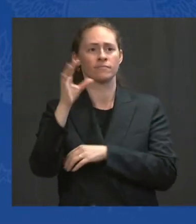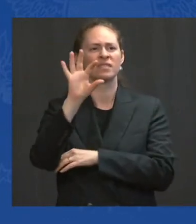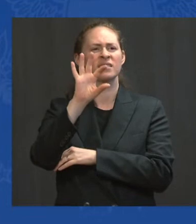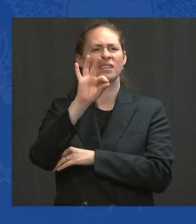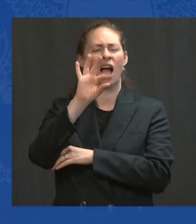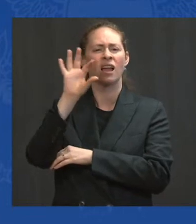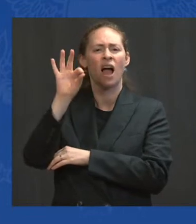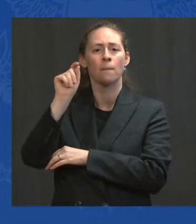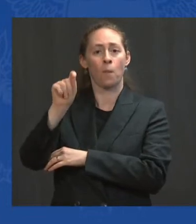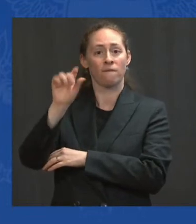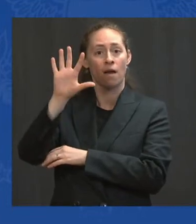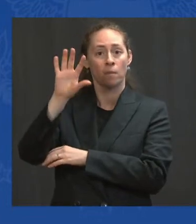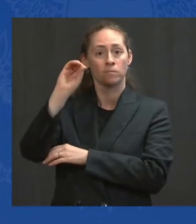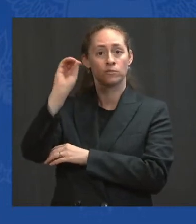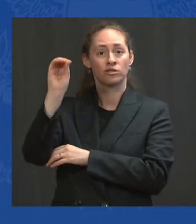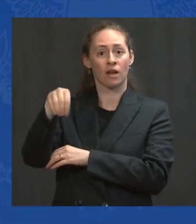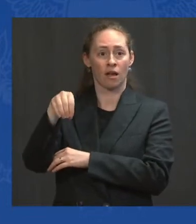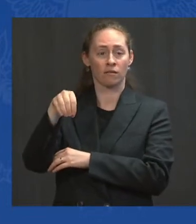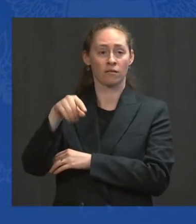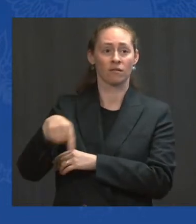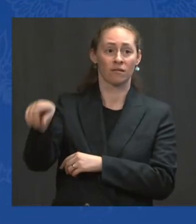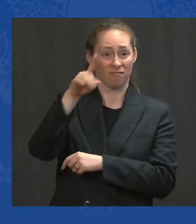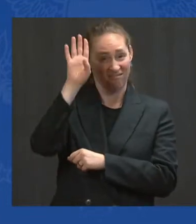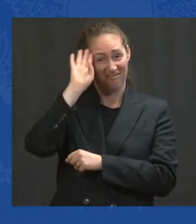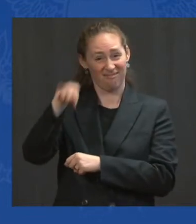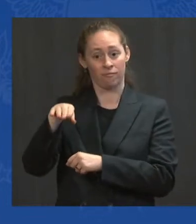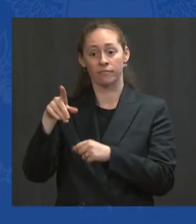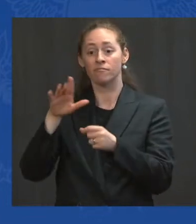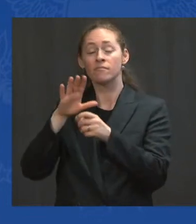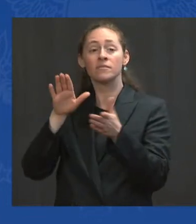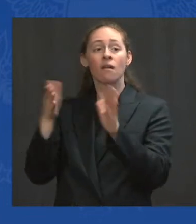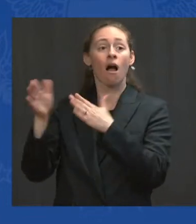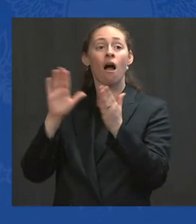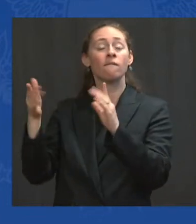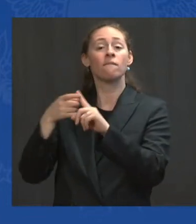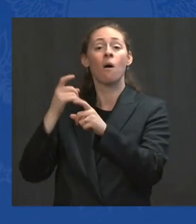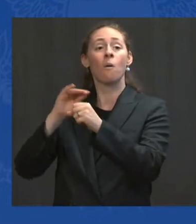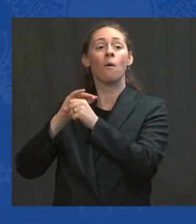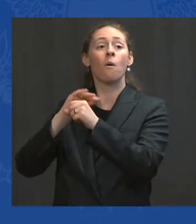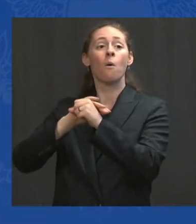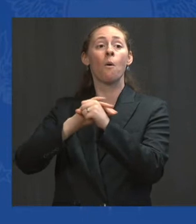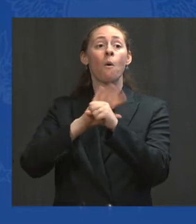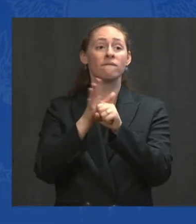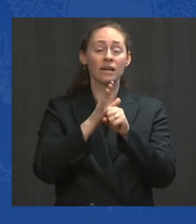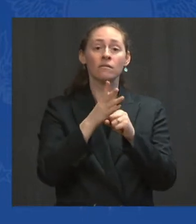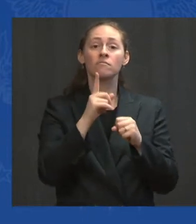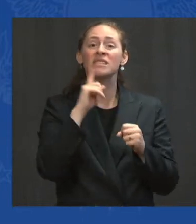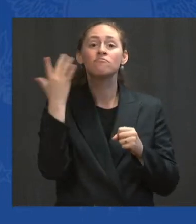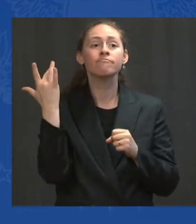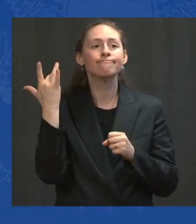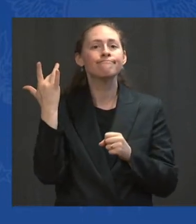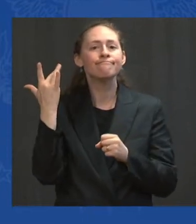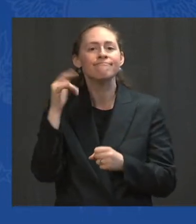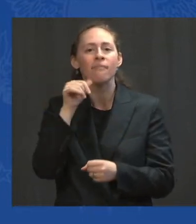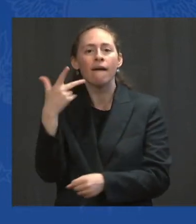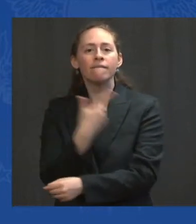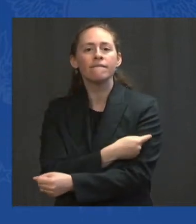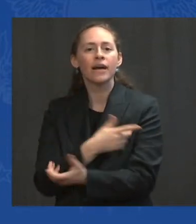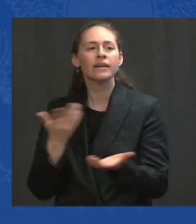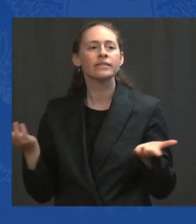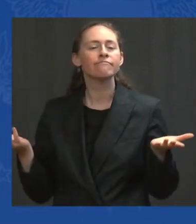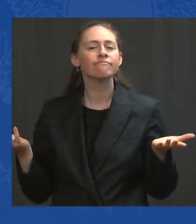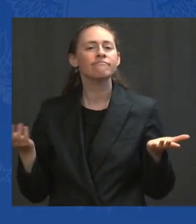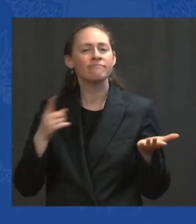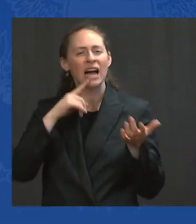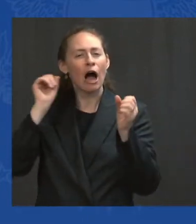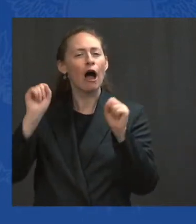99.5% of deaths from COVID-19 in the United States were in unvaccinated people. Those deaths were preventable with a